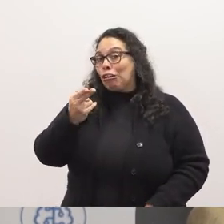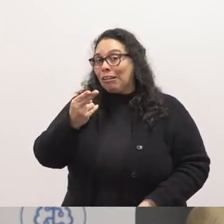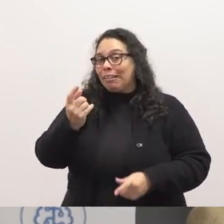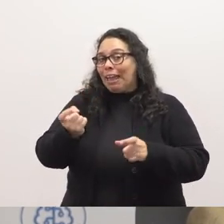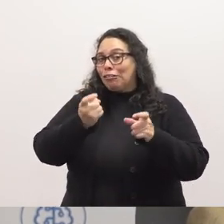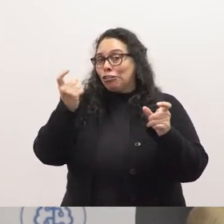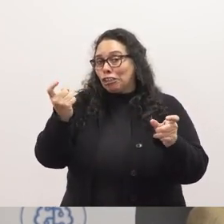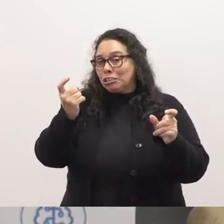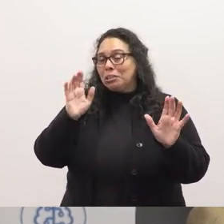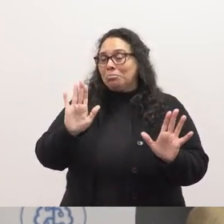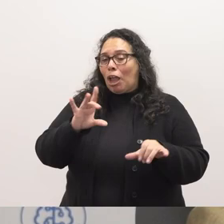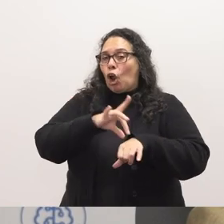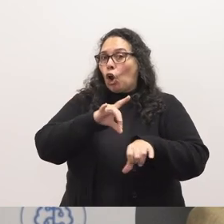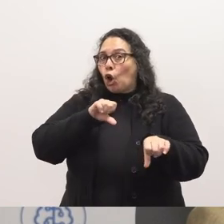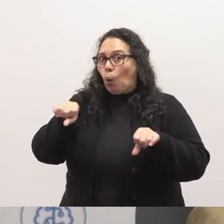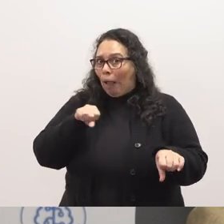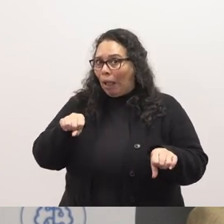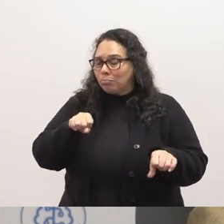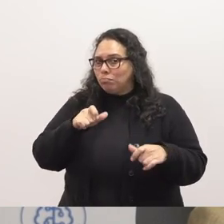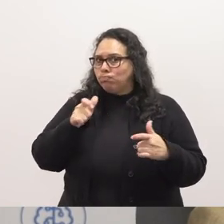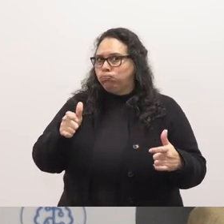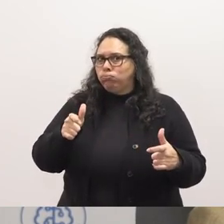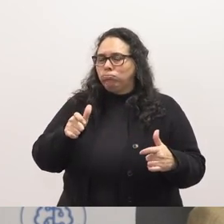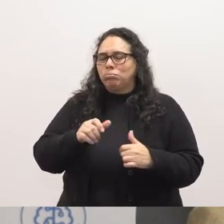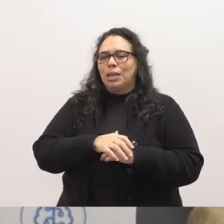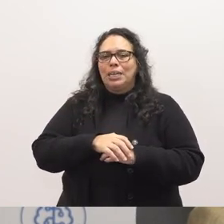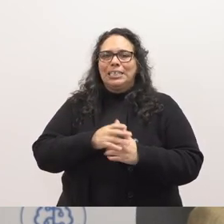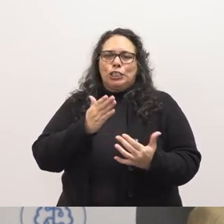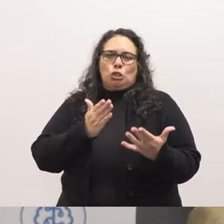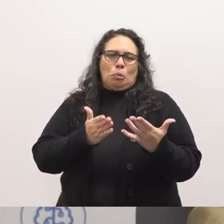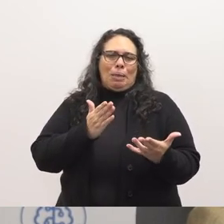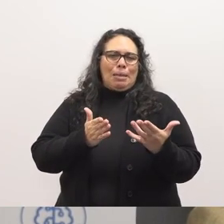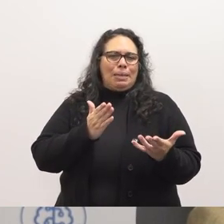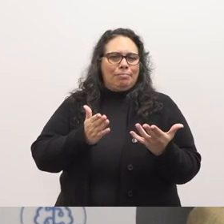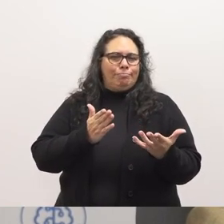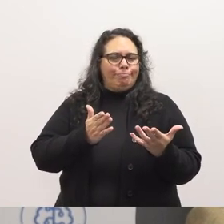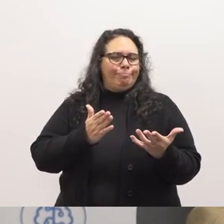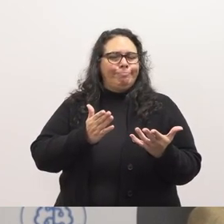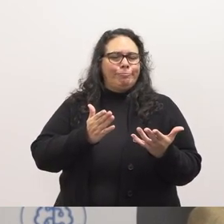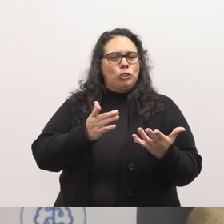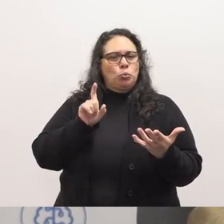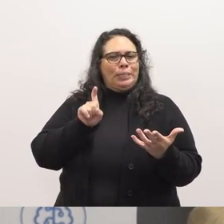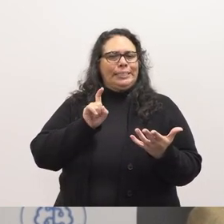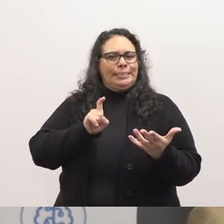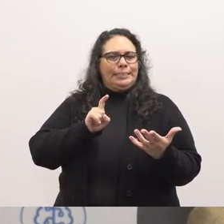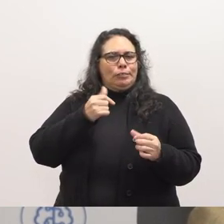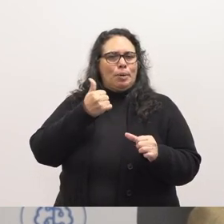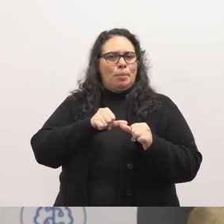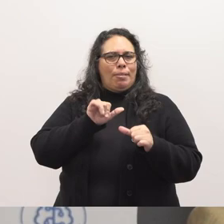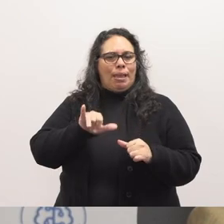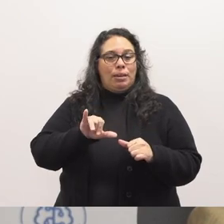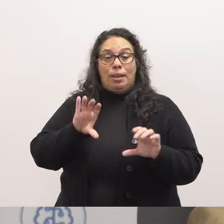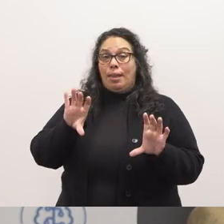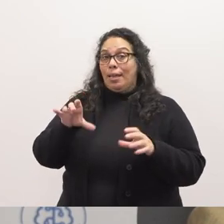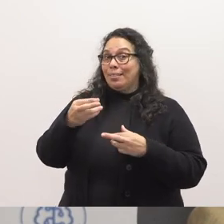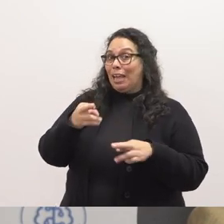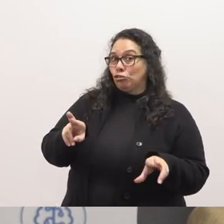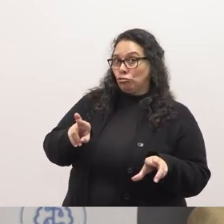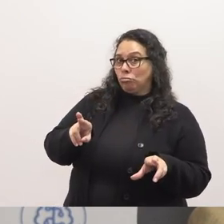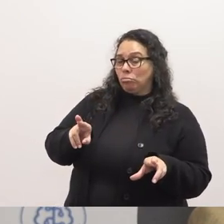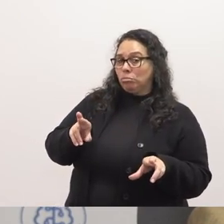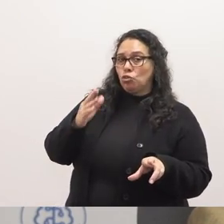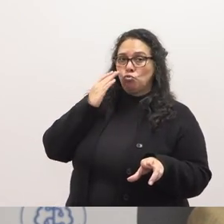maybe we, you know, take stock in what we do. I know for our classrooms, they do